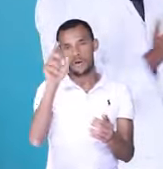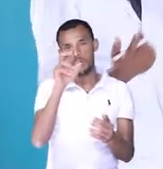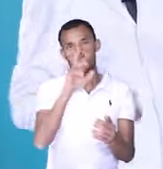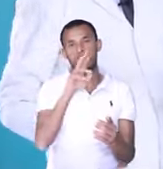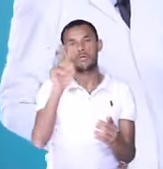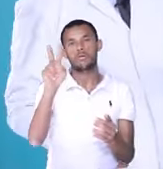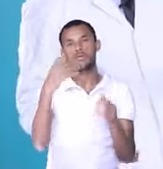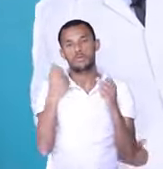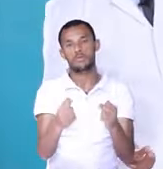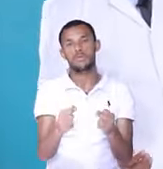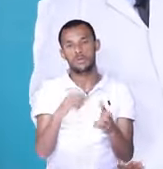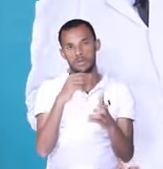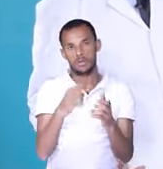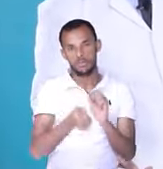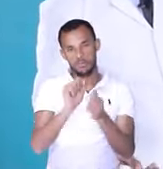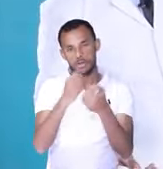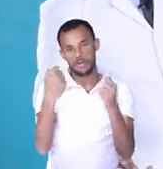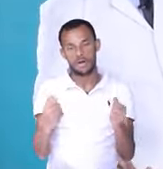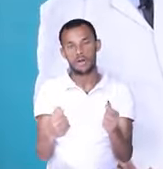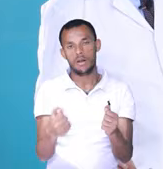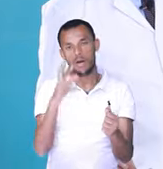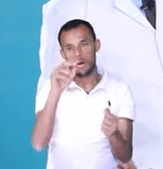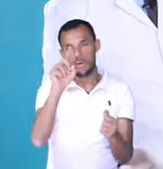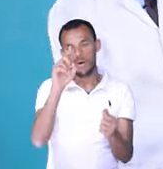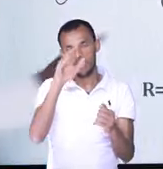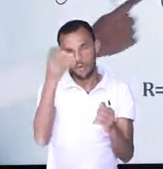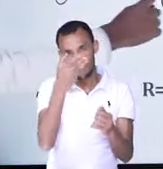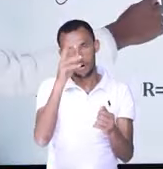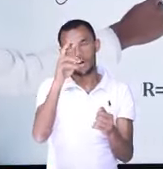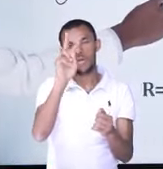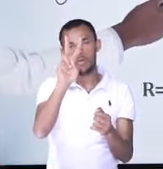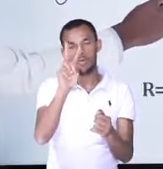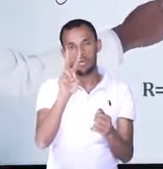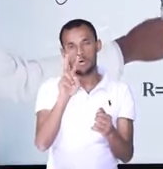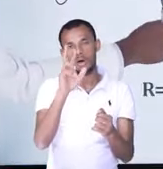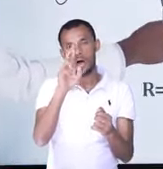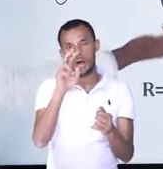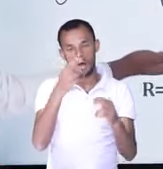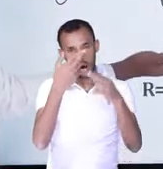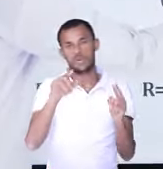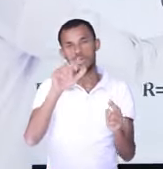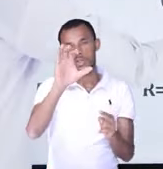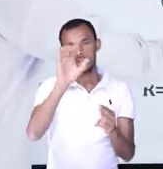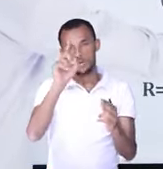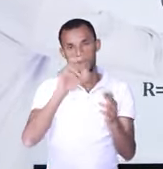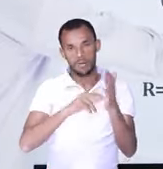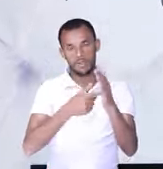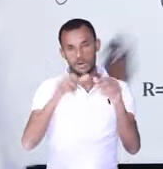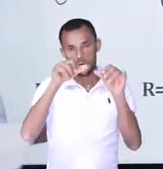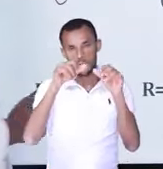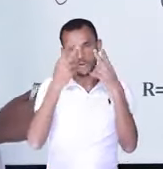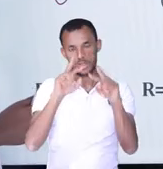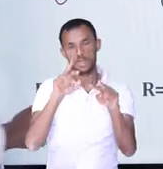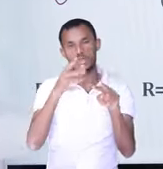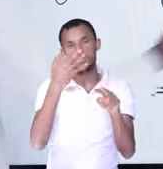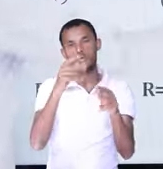over R1 is possible. Therefore, R1 over R2 means, R1 means rate 1, R2 rate 2. C1 is the concentration